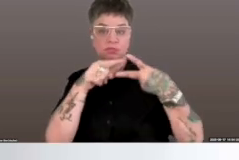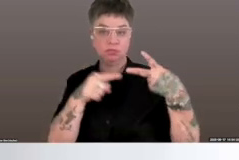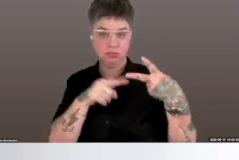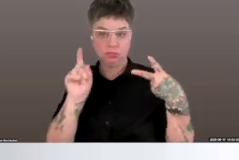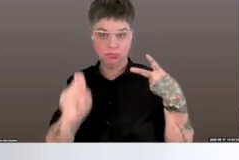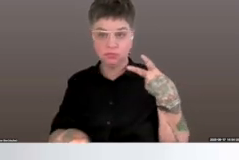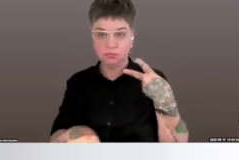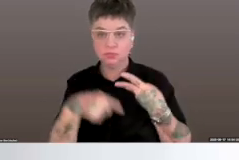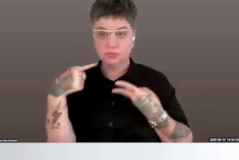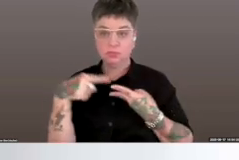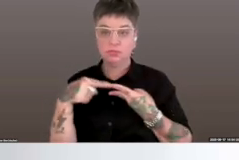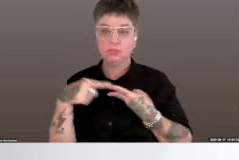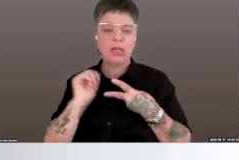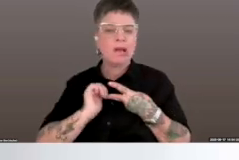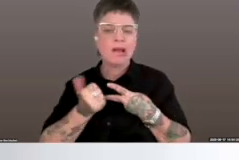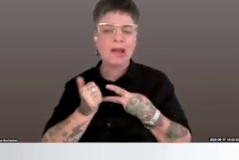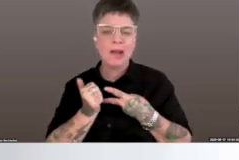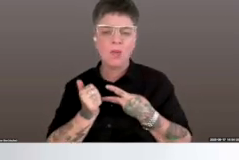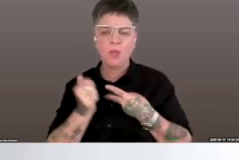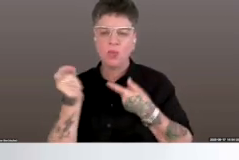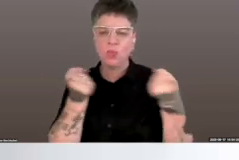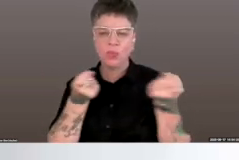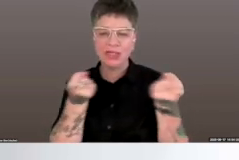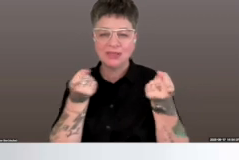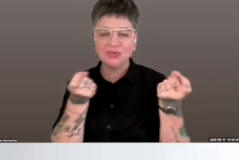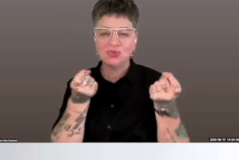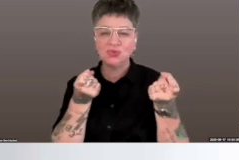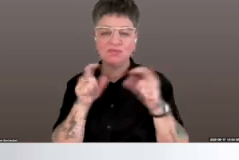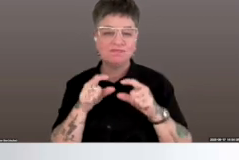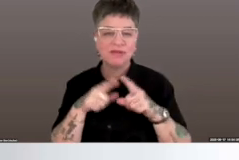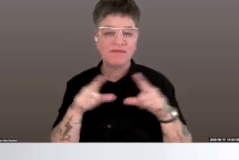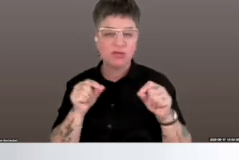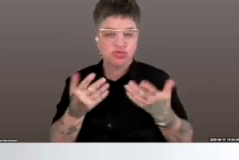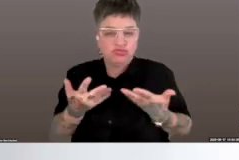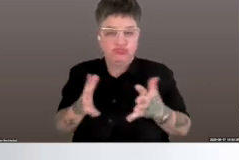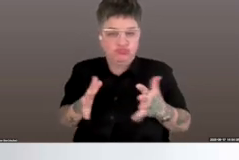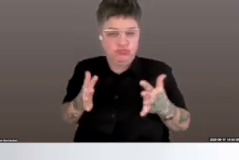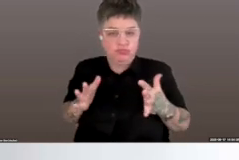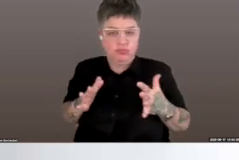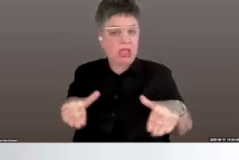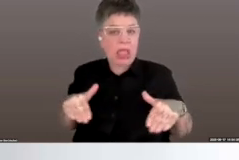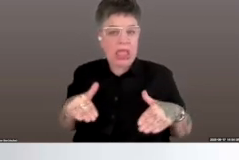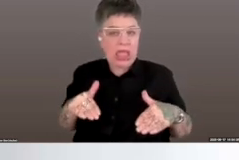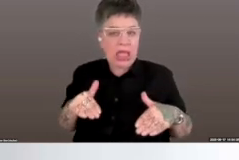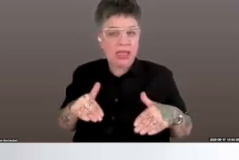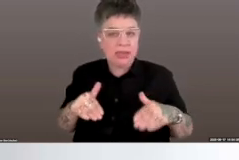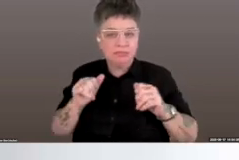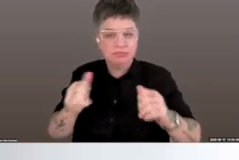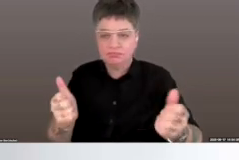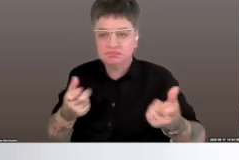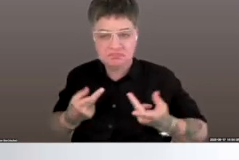One is how you're going to handle existing vouchers that are not returned, but which